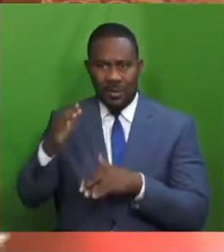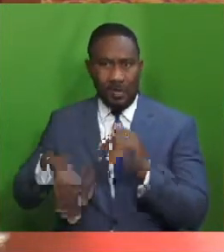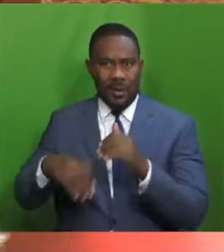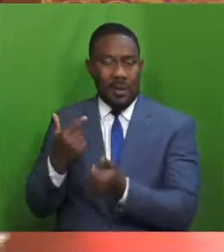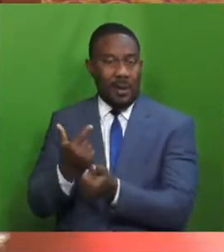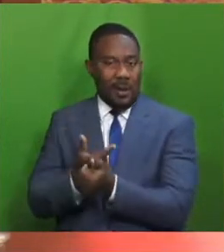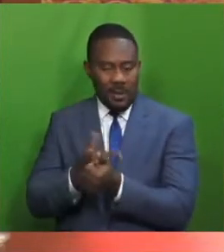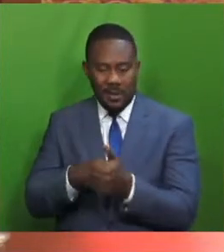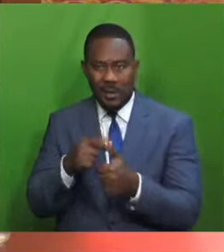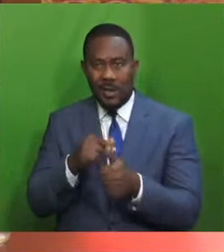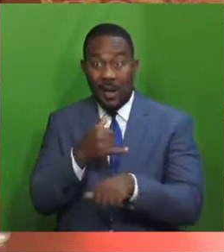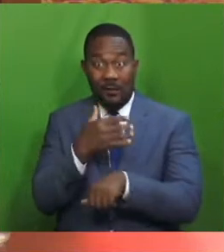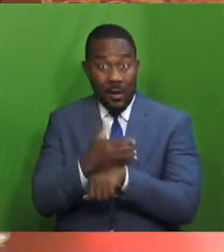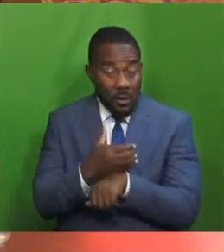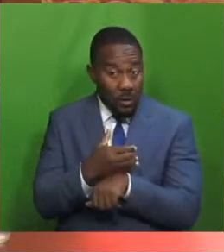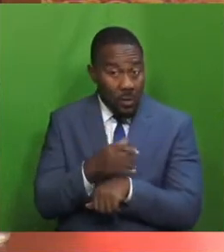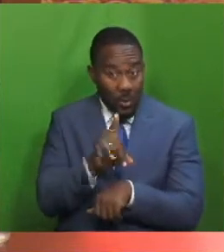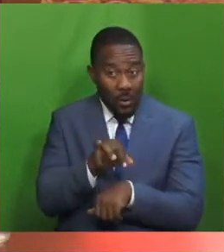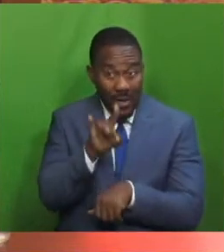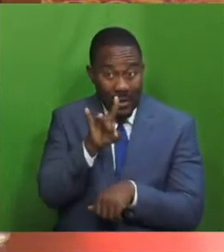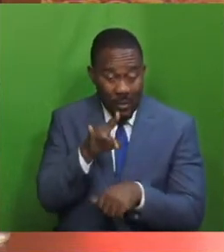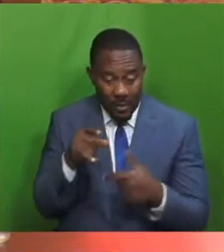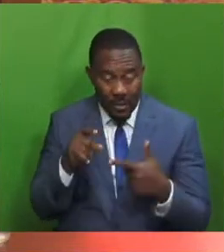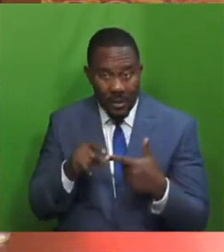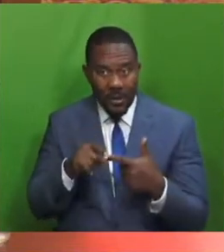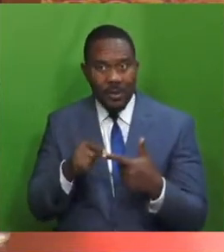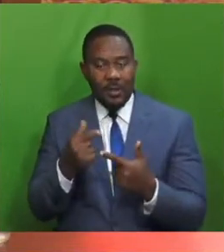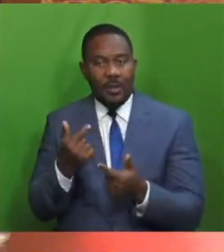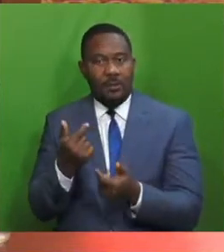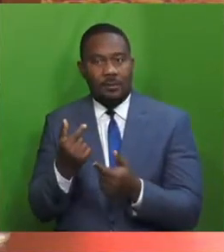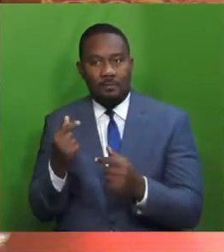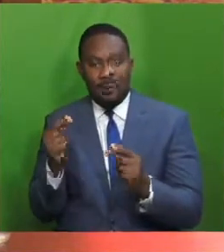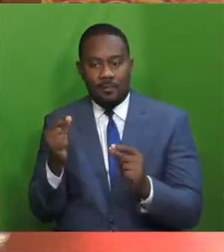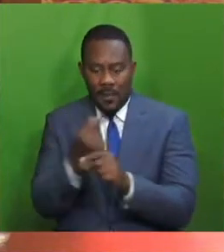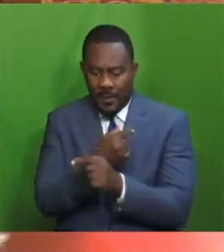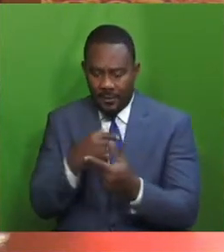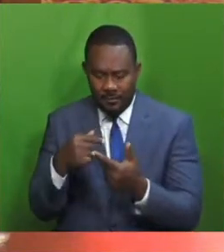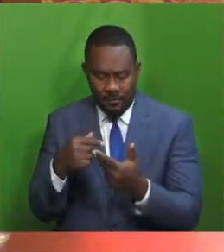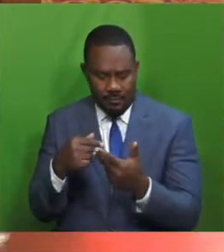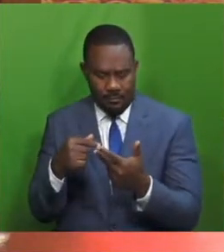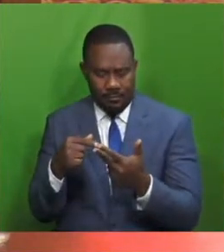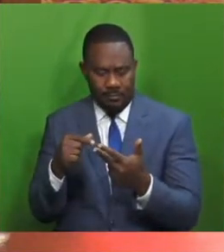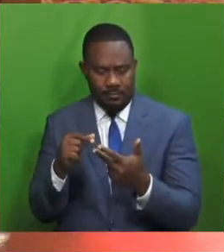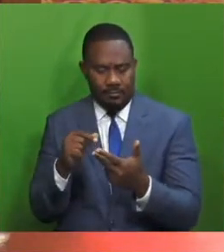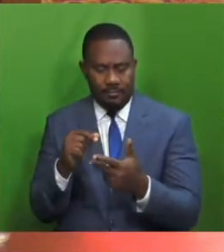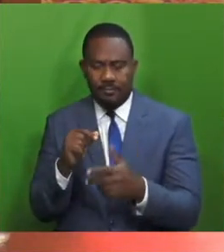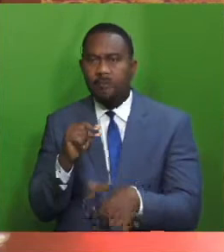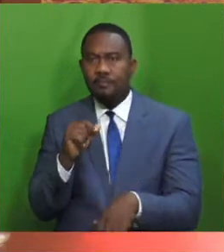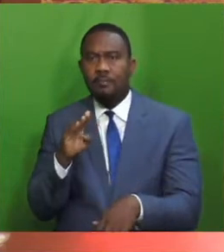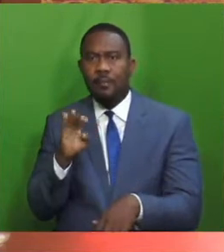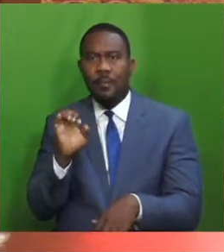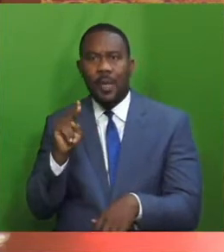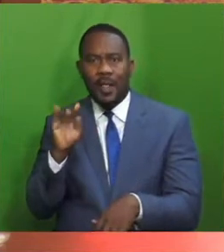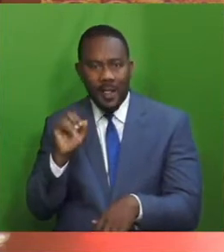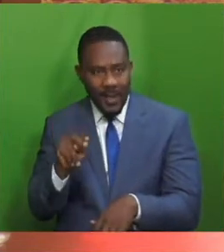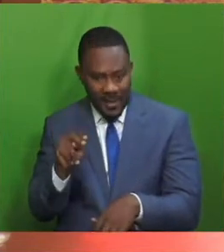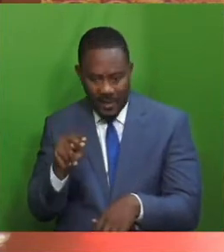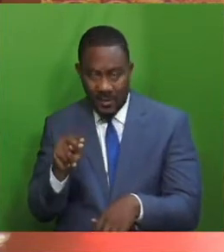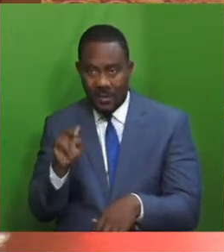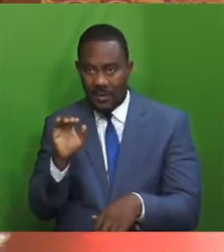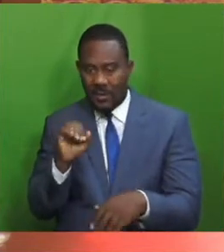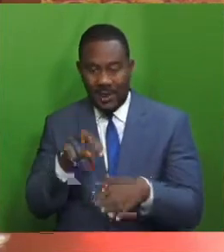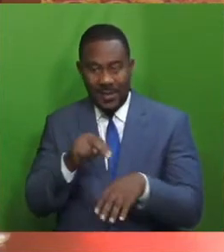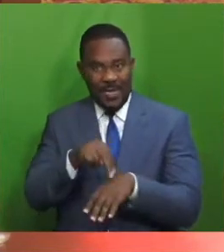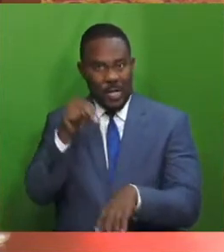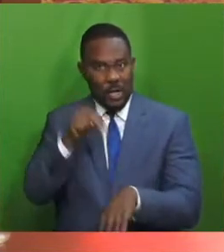registered 1.8%, Guinea 1.4%, Benin 2.0%, and Niger 0.5%. The